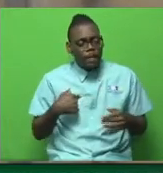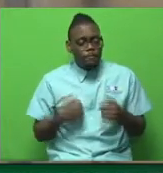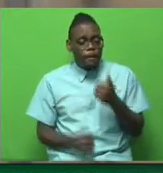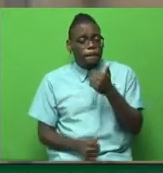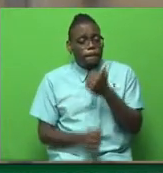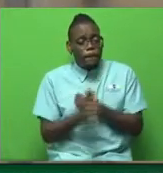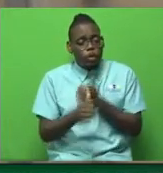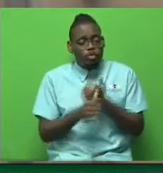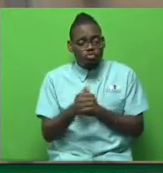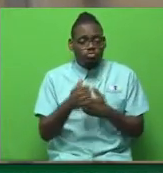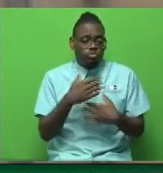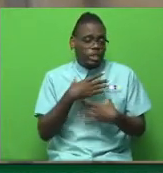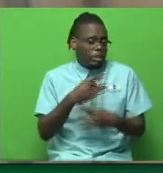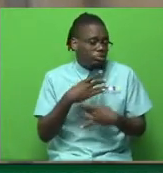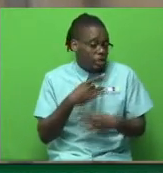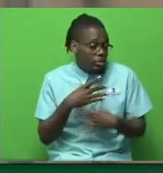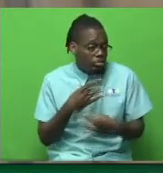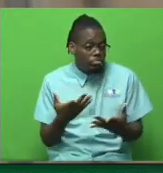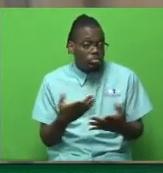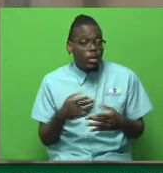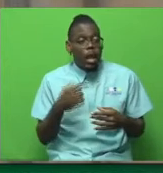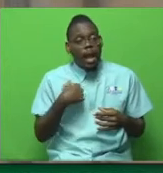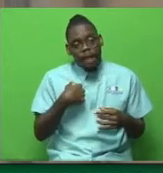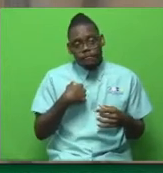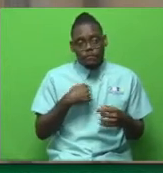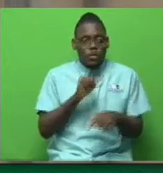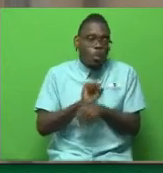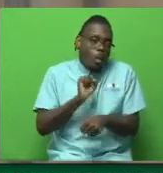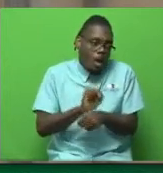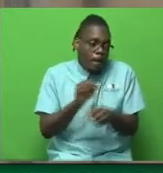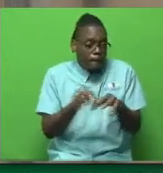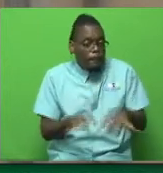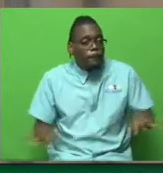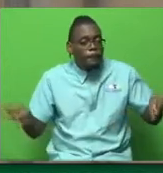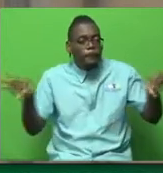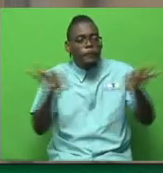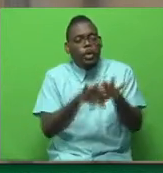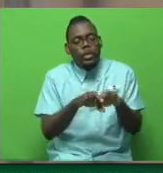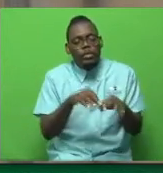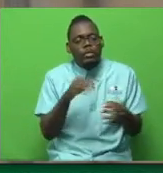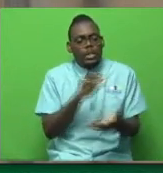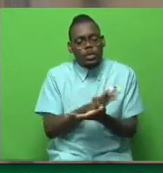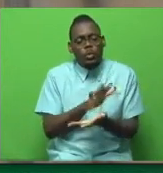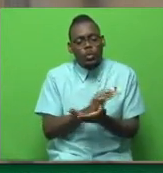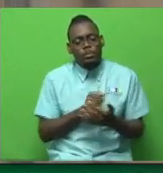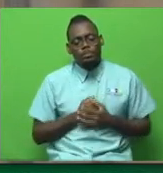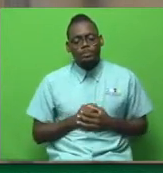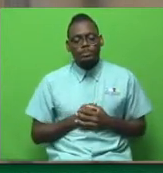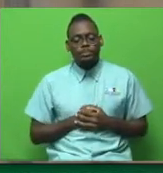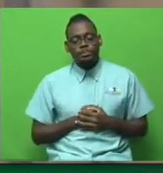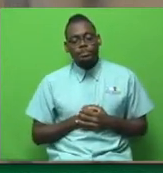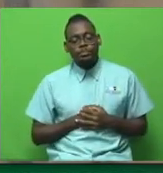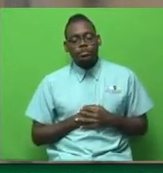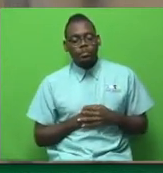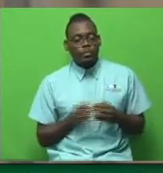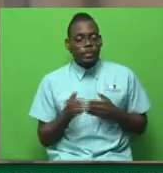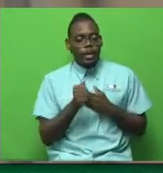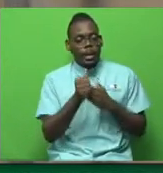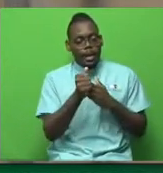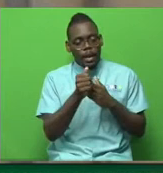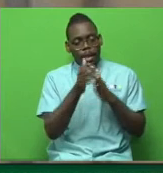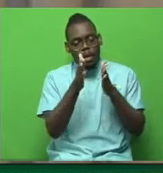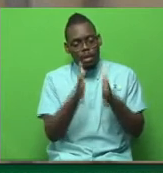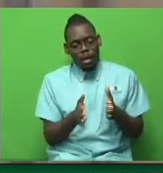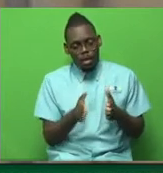schools and therefore we have some critical work to do at our schools the leader of the opposition mentioned the unfinished school